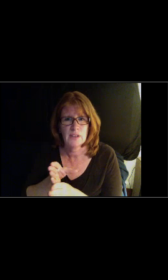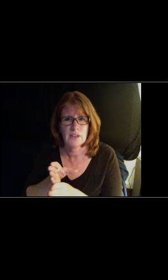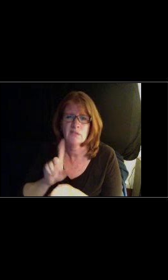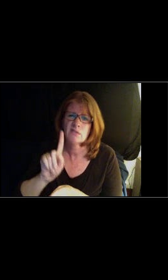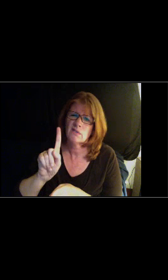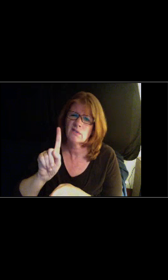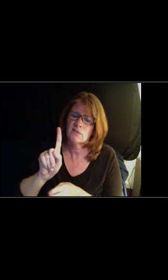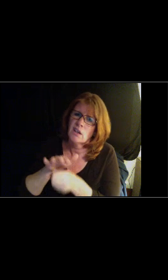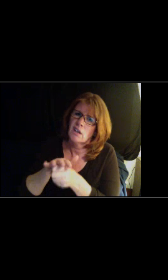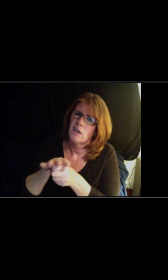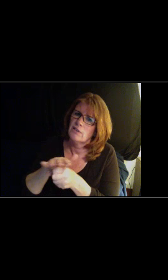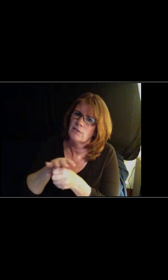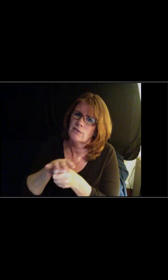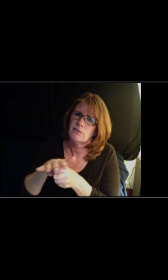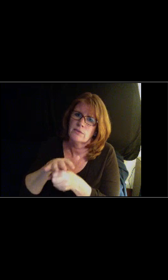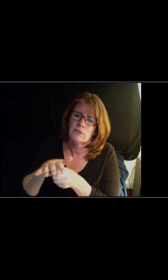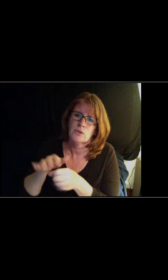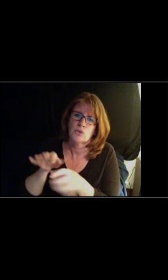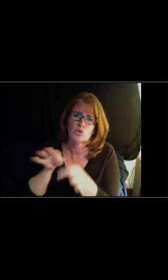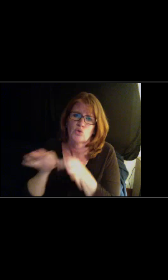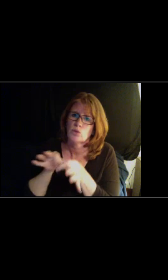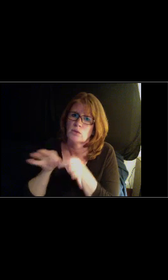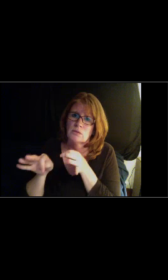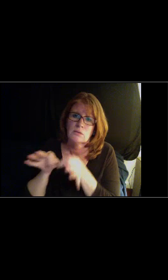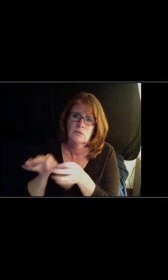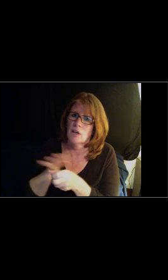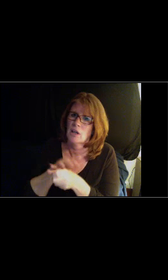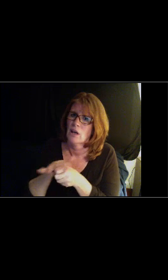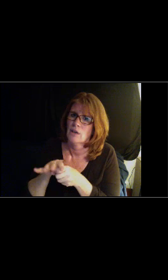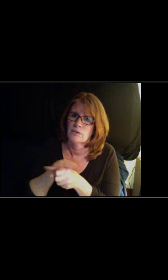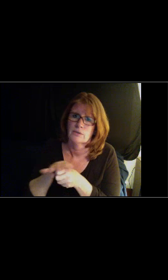And he said within the interpreting and translation